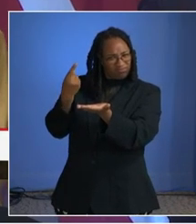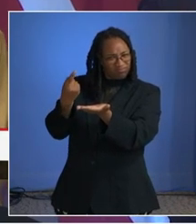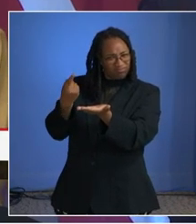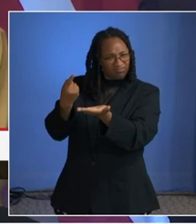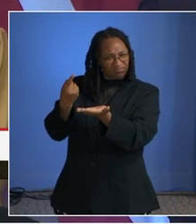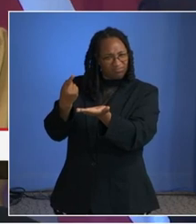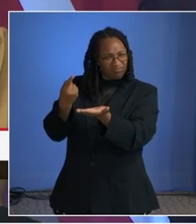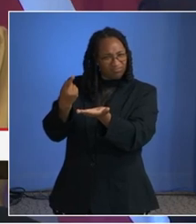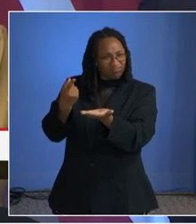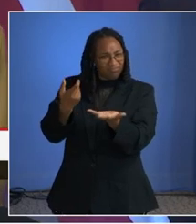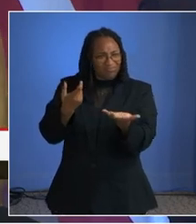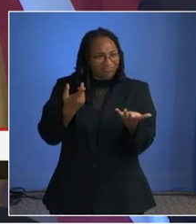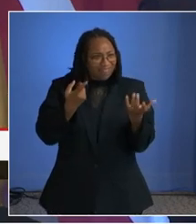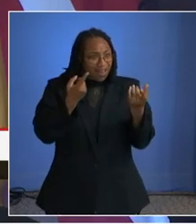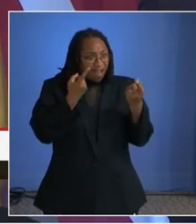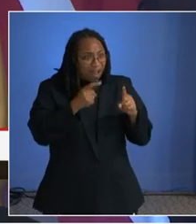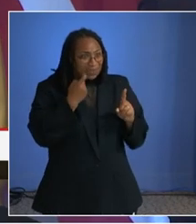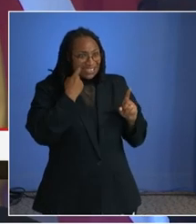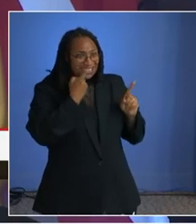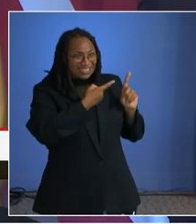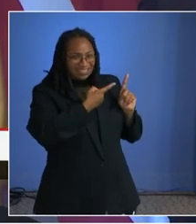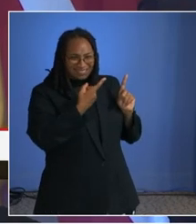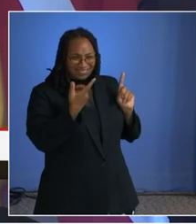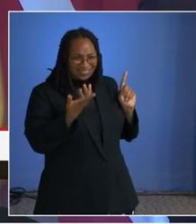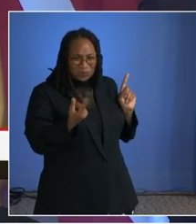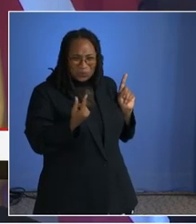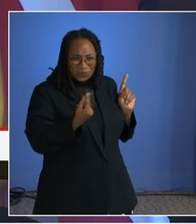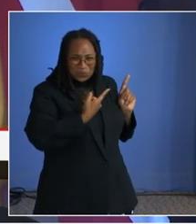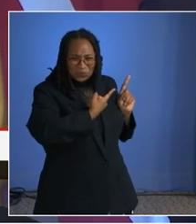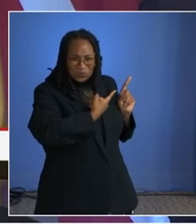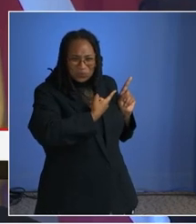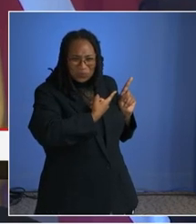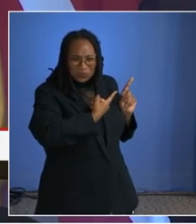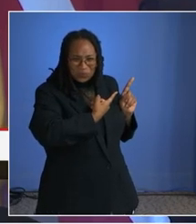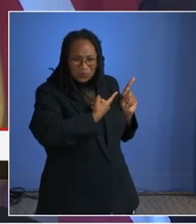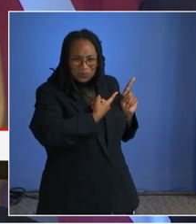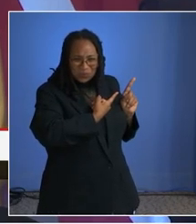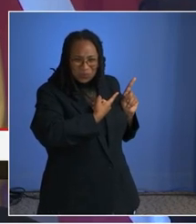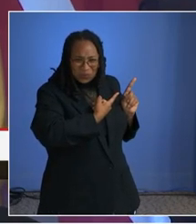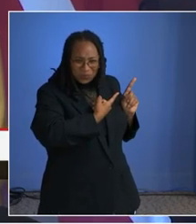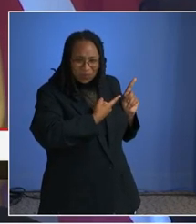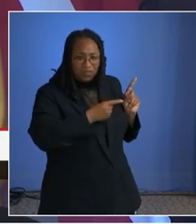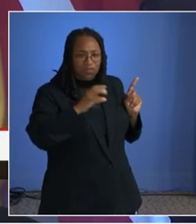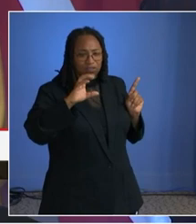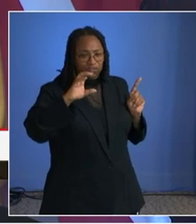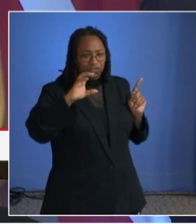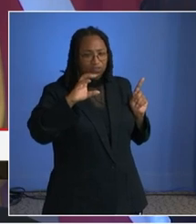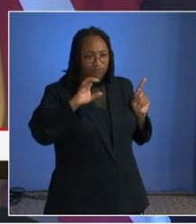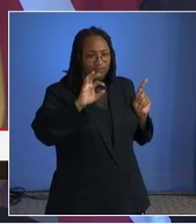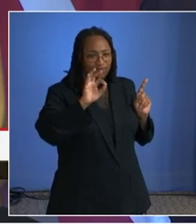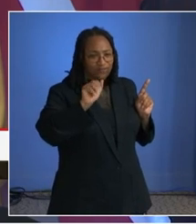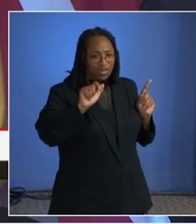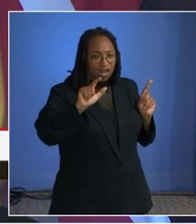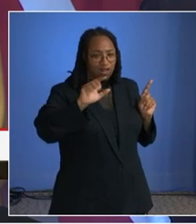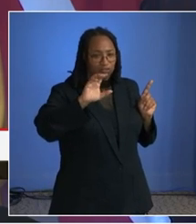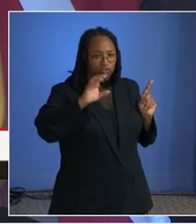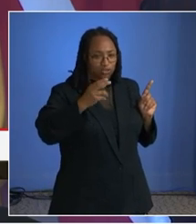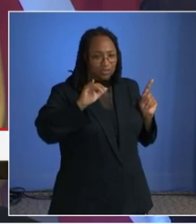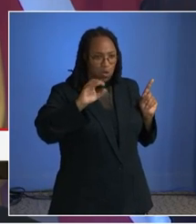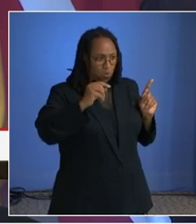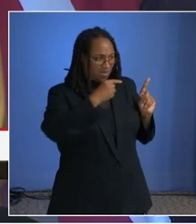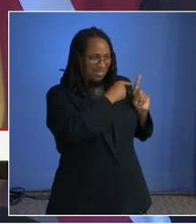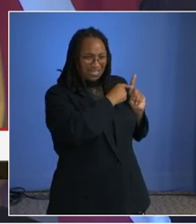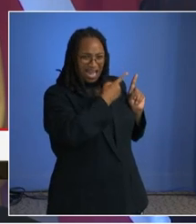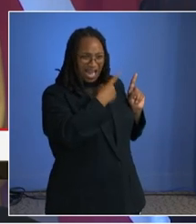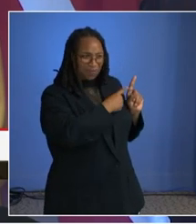your executive order into compliance with DC law? And the follow-up to that is, what does that say about the cases that were unsubstantiated